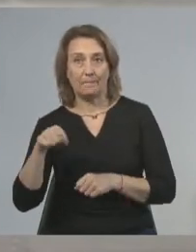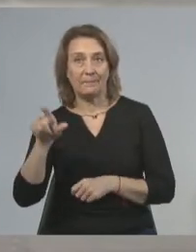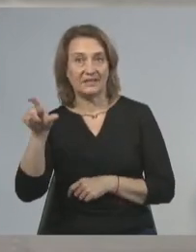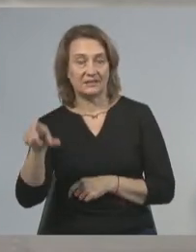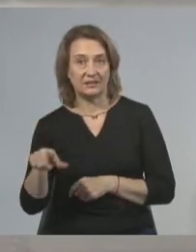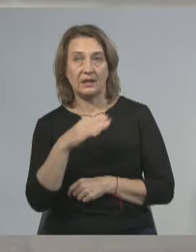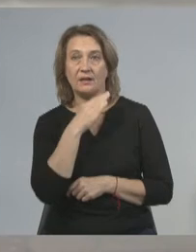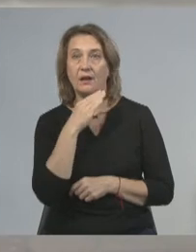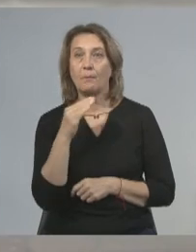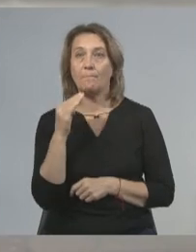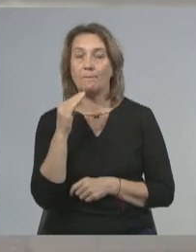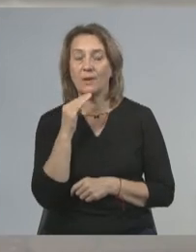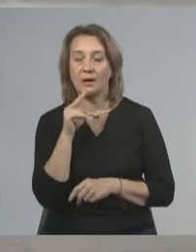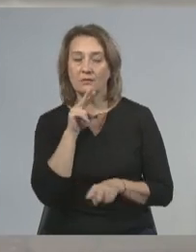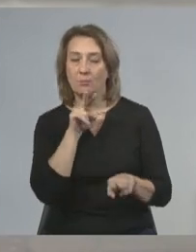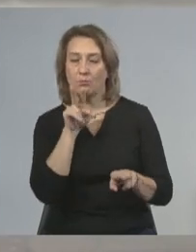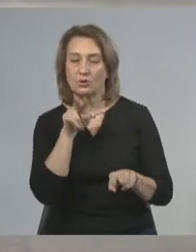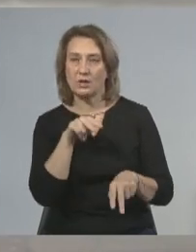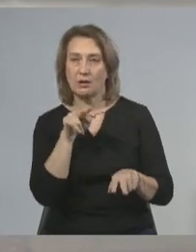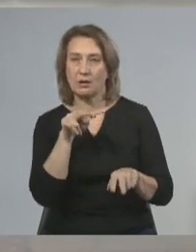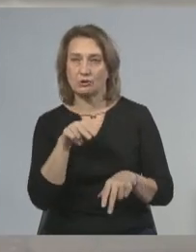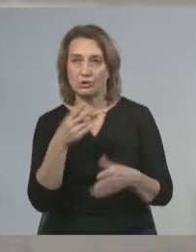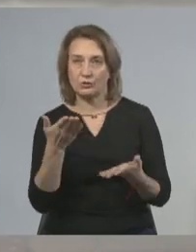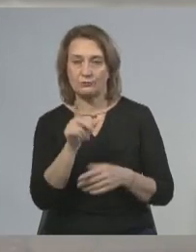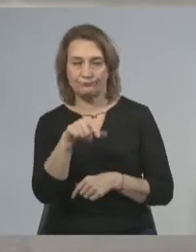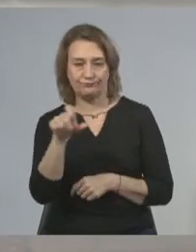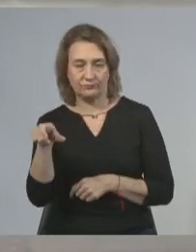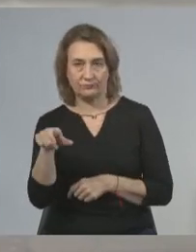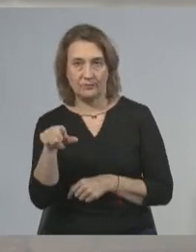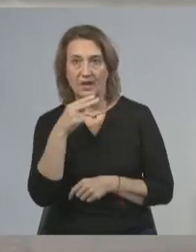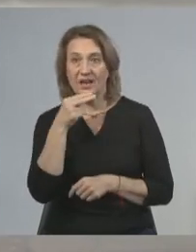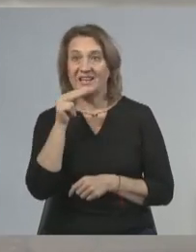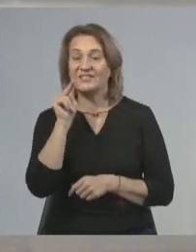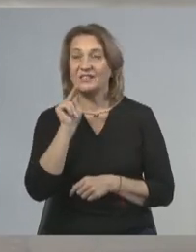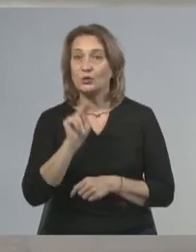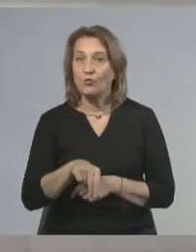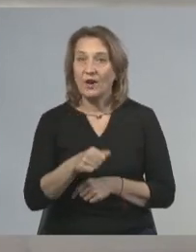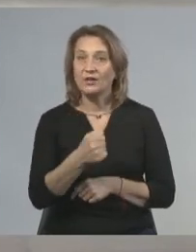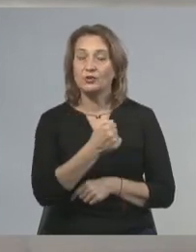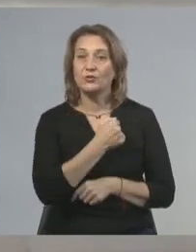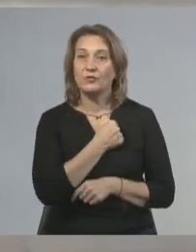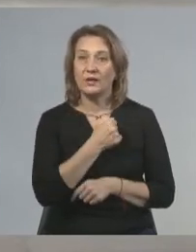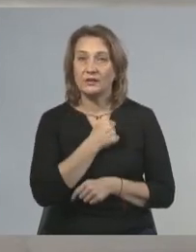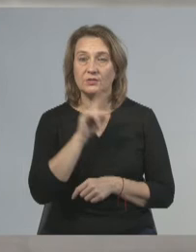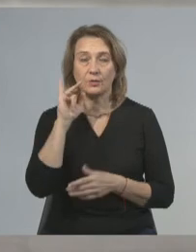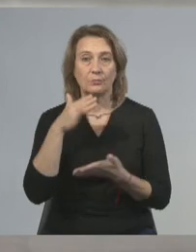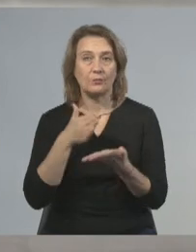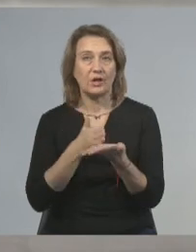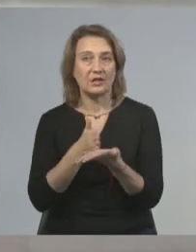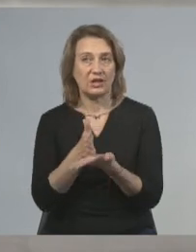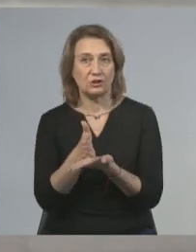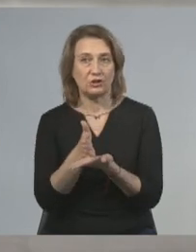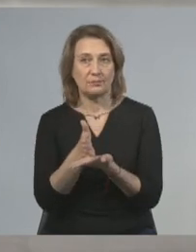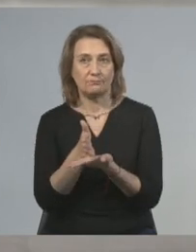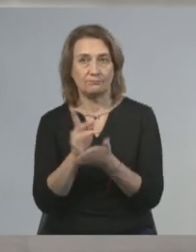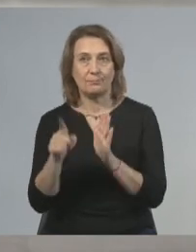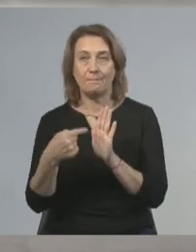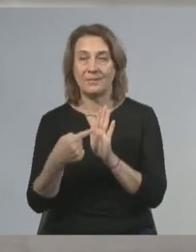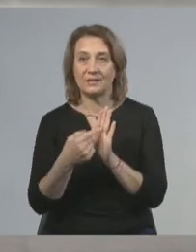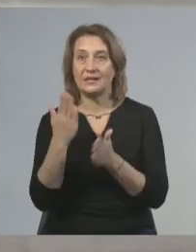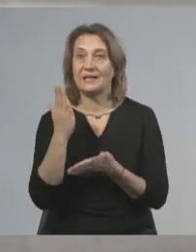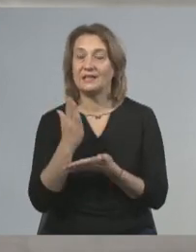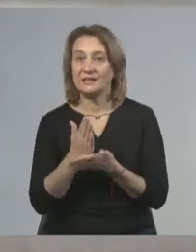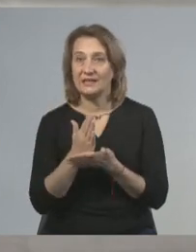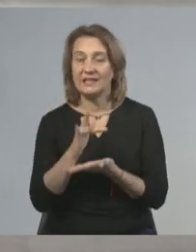of the president and that's why lots of observers are blaming this administration in the political